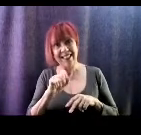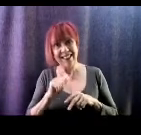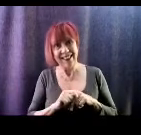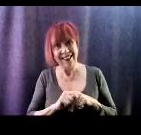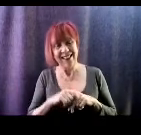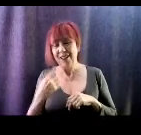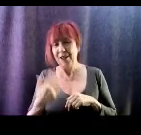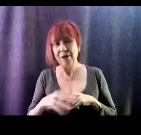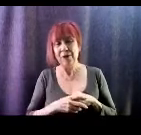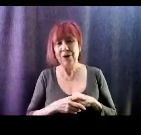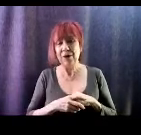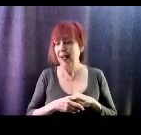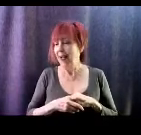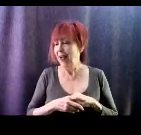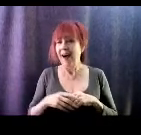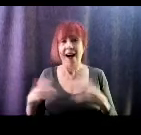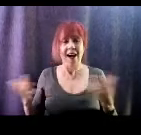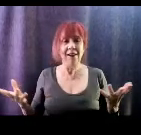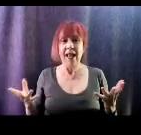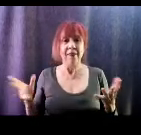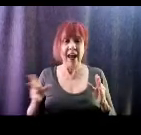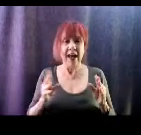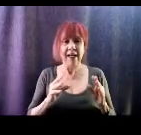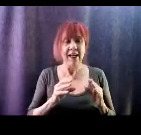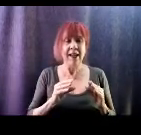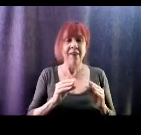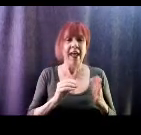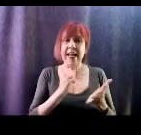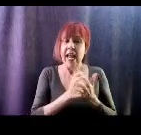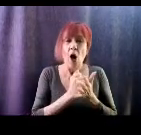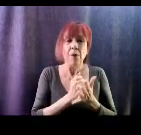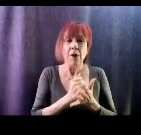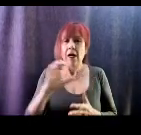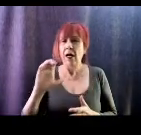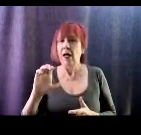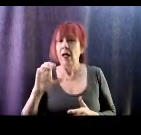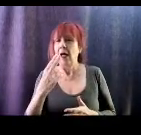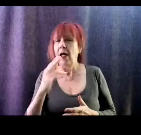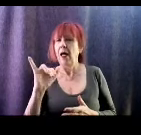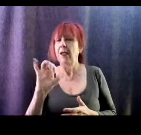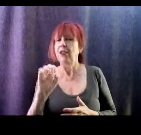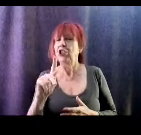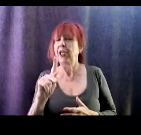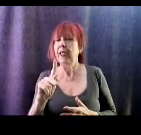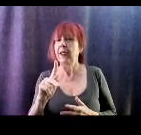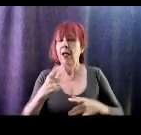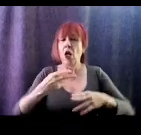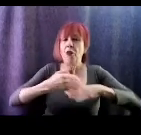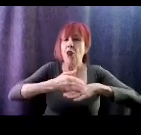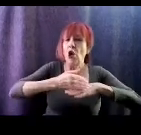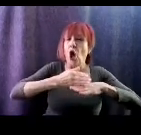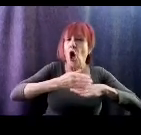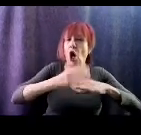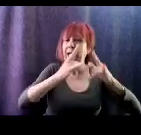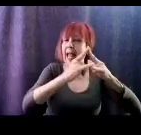chinking log cabins. I mean, you name it. So Frank really challenged them. And what we find with our students, more often than not, they'll